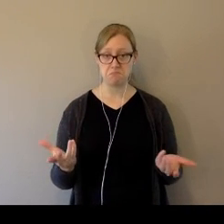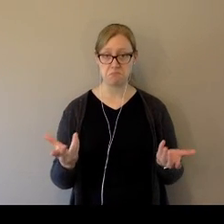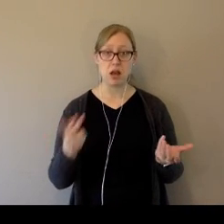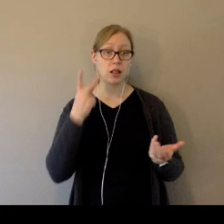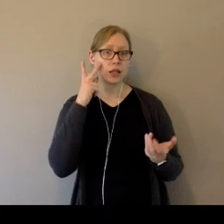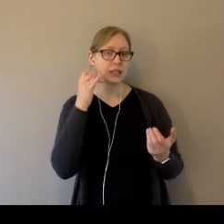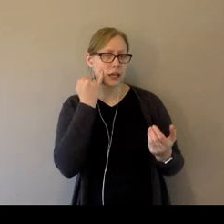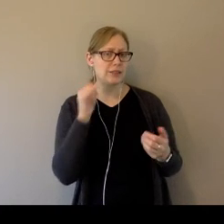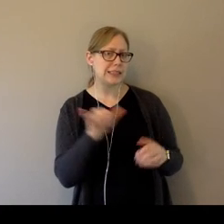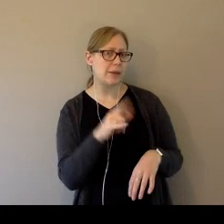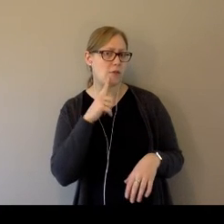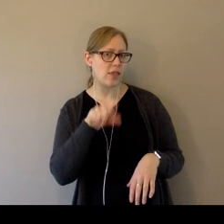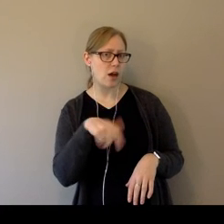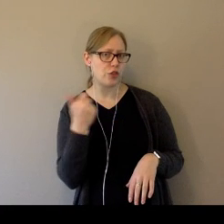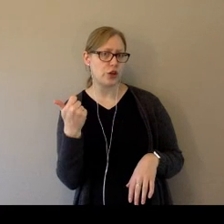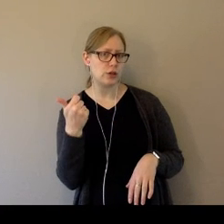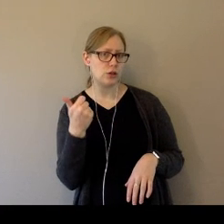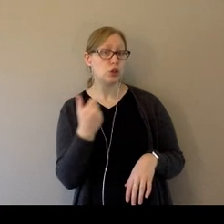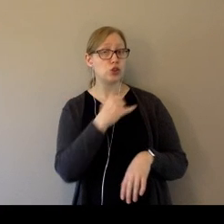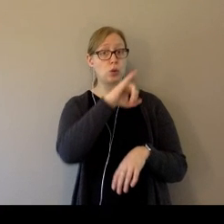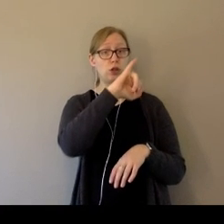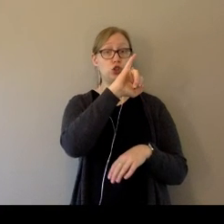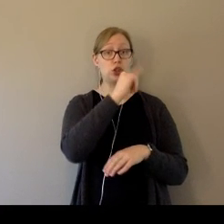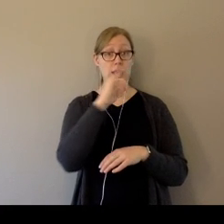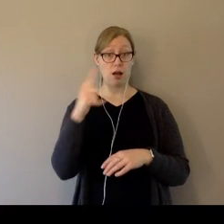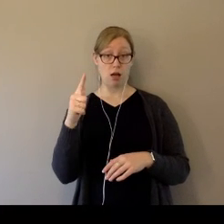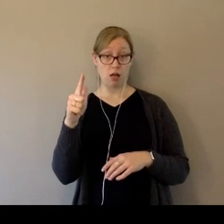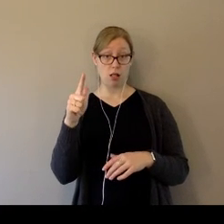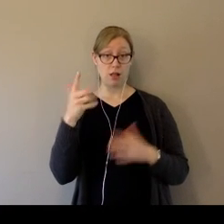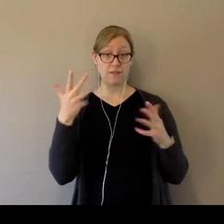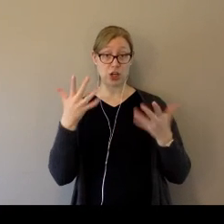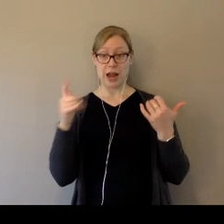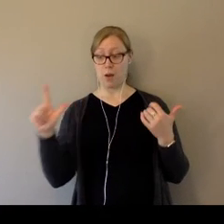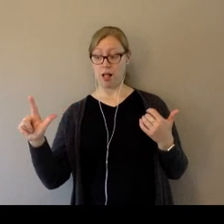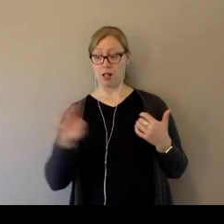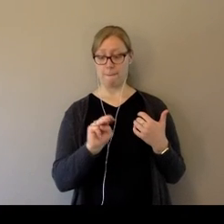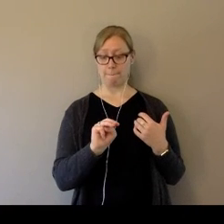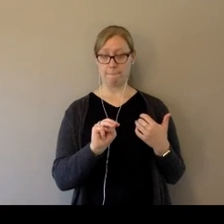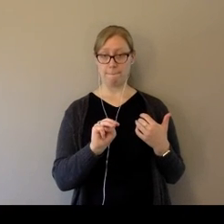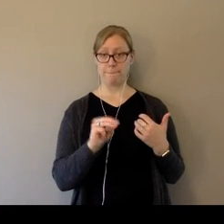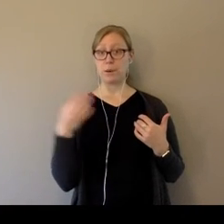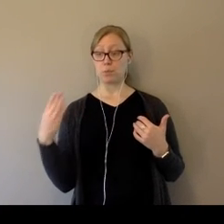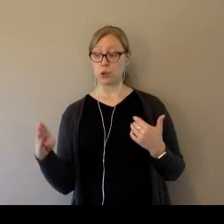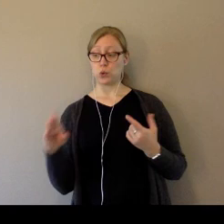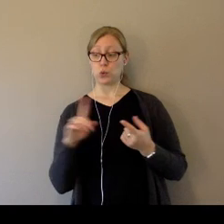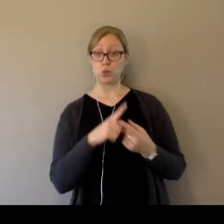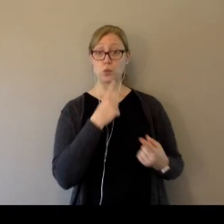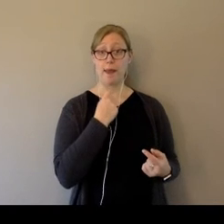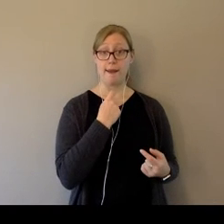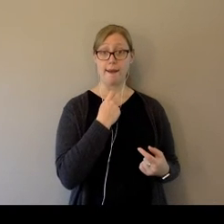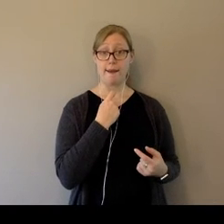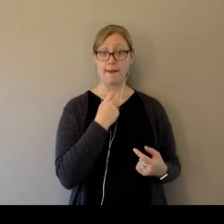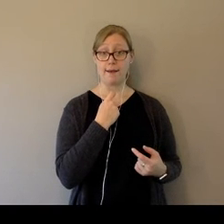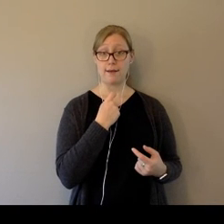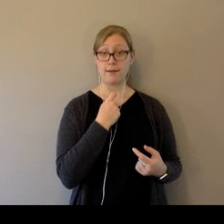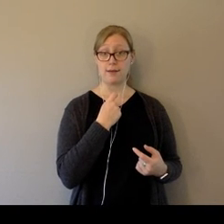we did JL, let's do LM. So LM, blue to red, we go